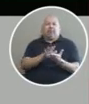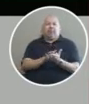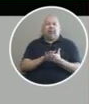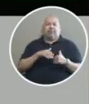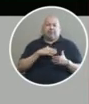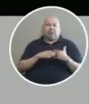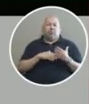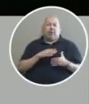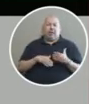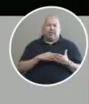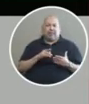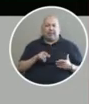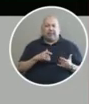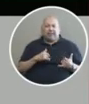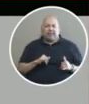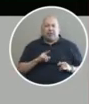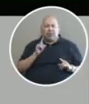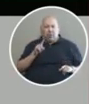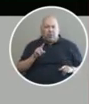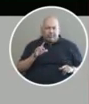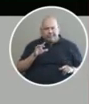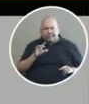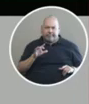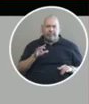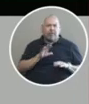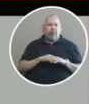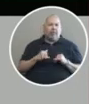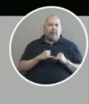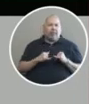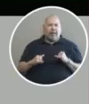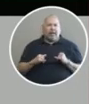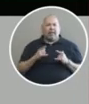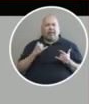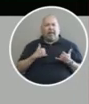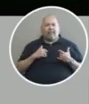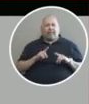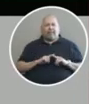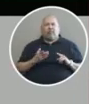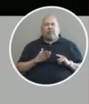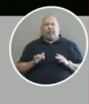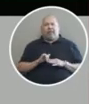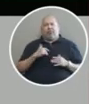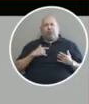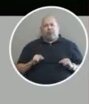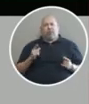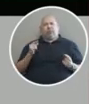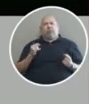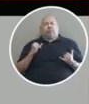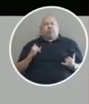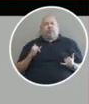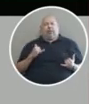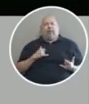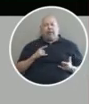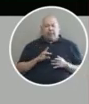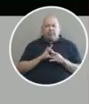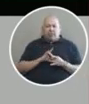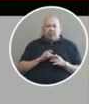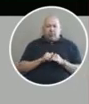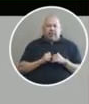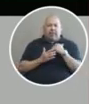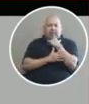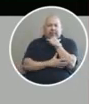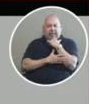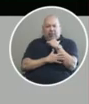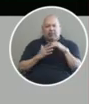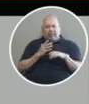documentation processed. They could still go via, online. There are different things that we're trying to do right now in conjunction with the